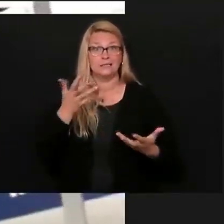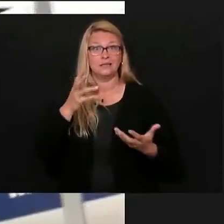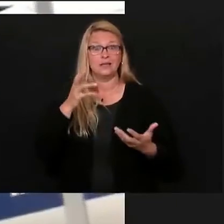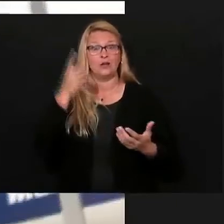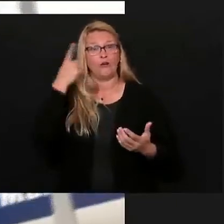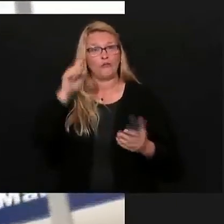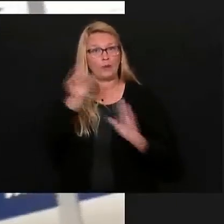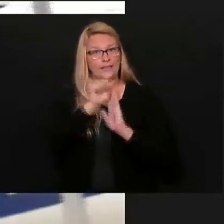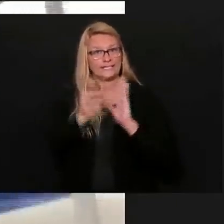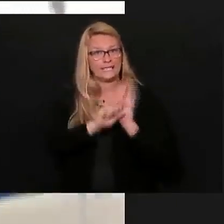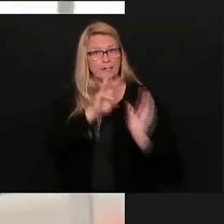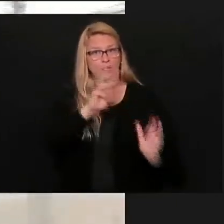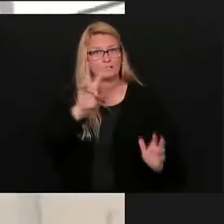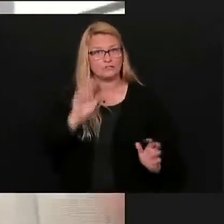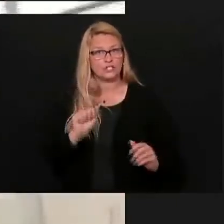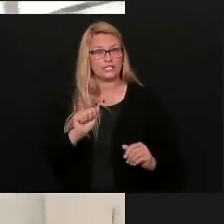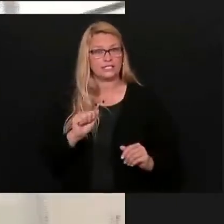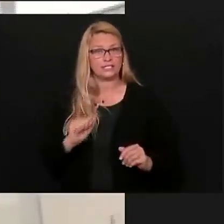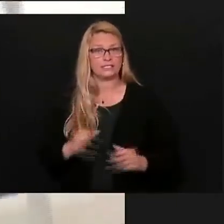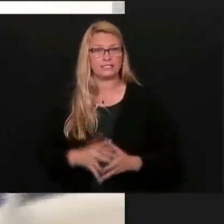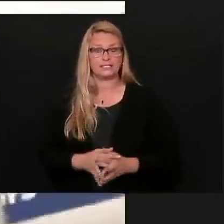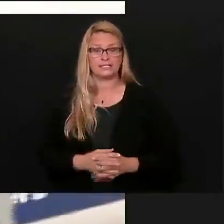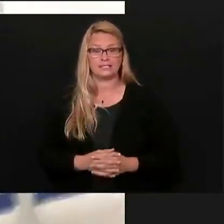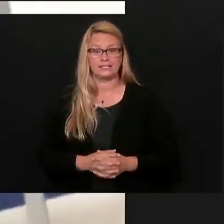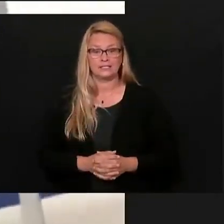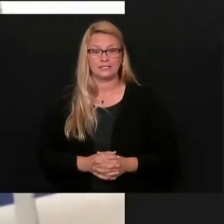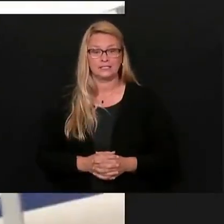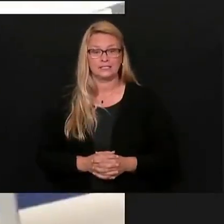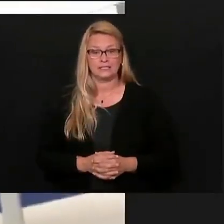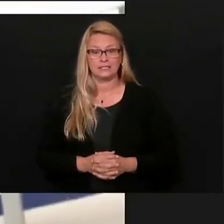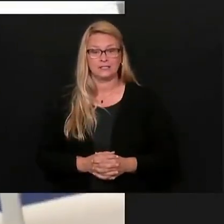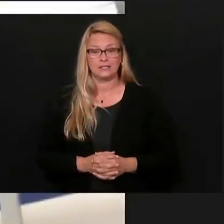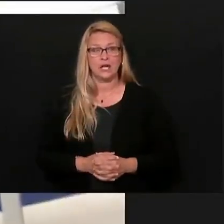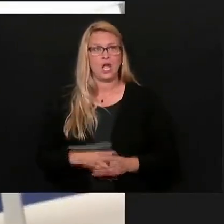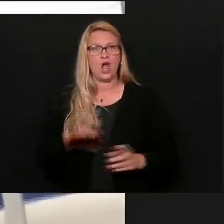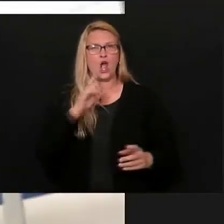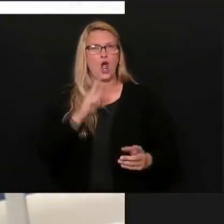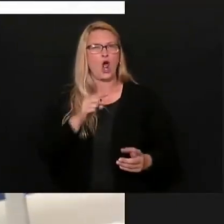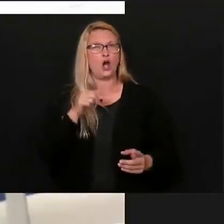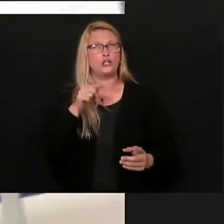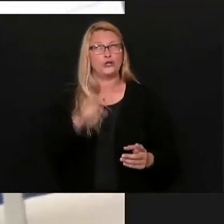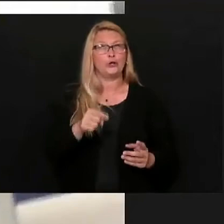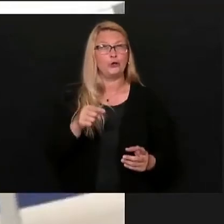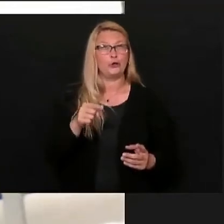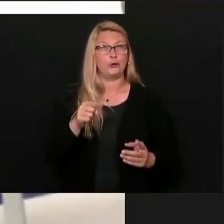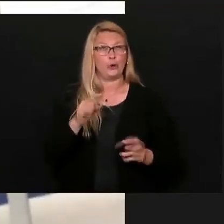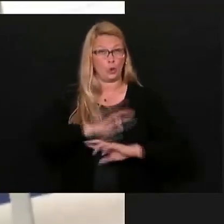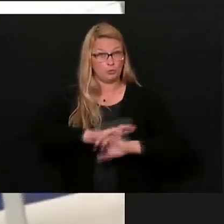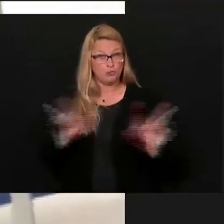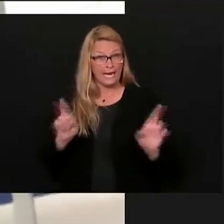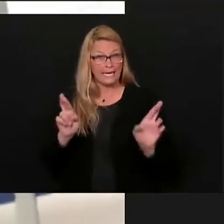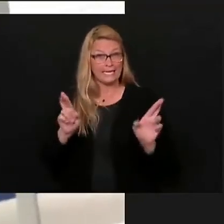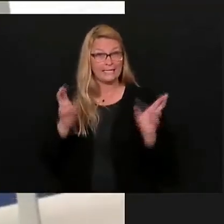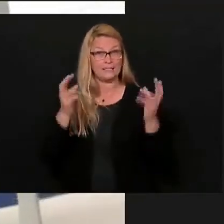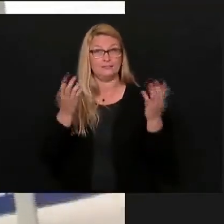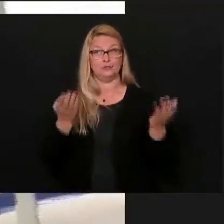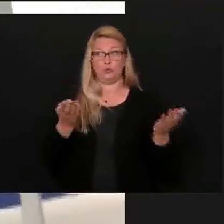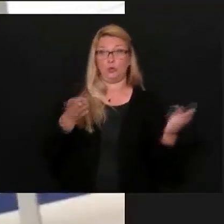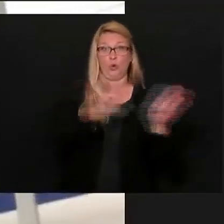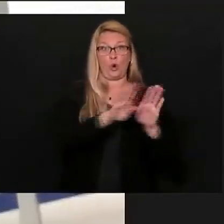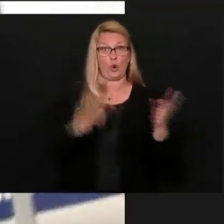Are you giving any more shot? I know I've asked this question before, but things keep changing. Are you giving any more thoughts to shutting anything down in the